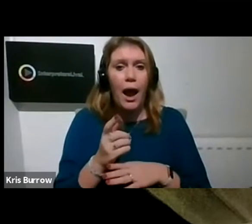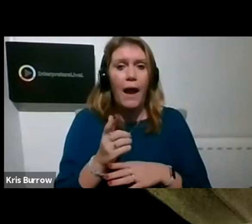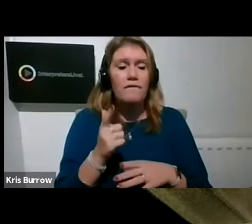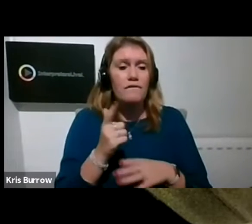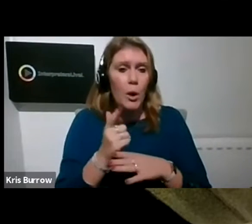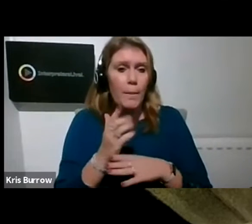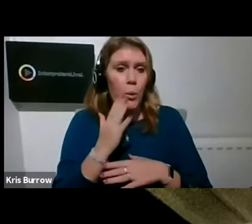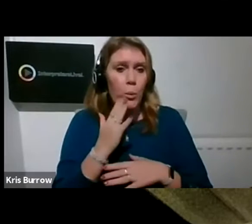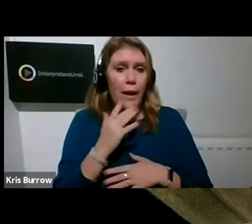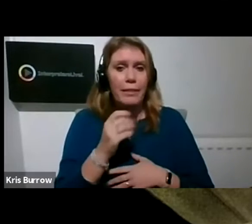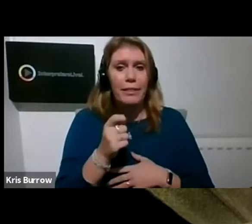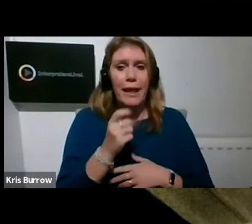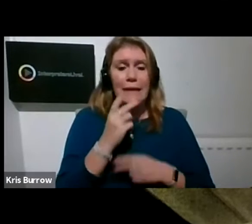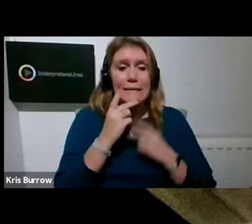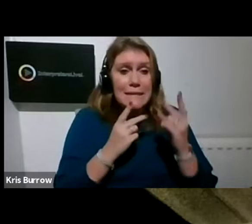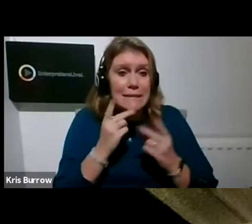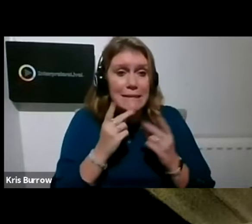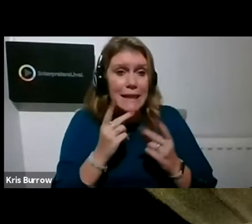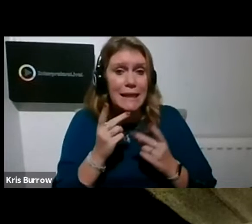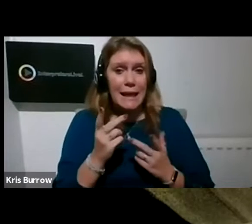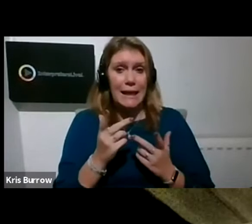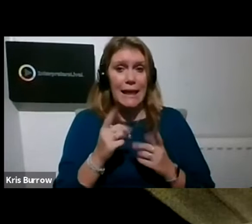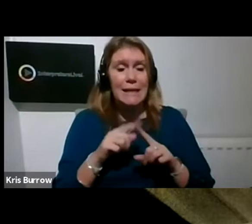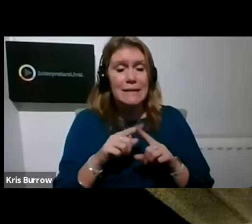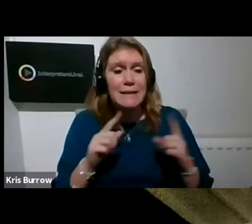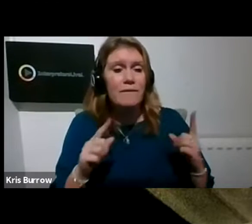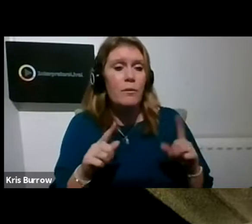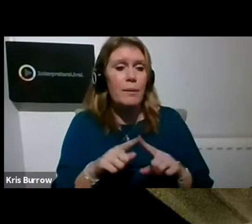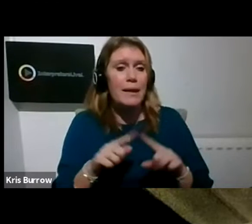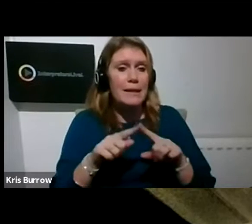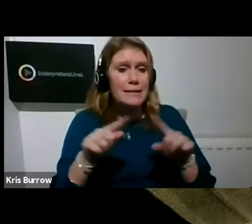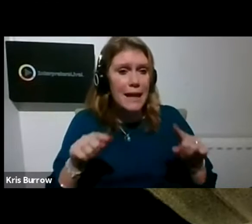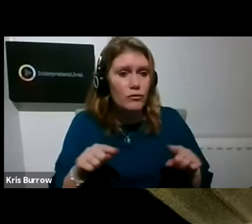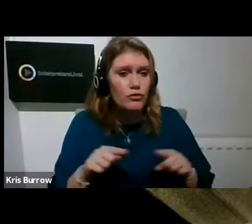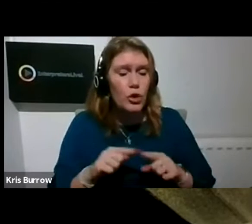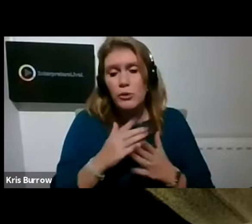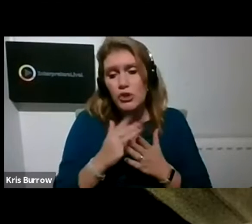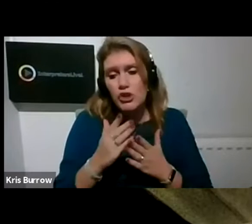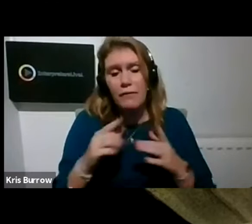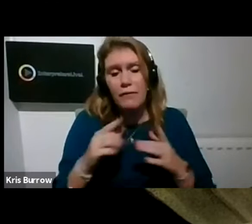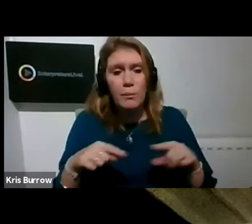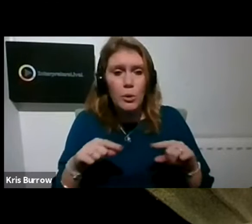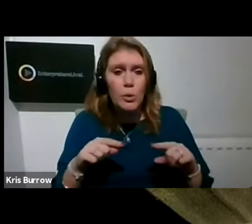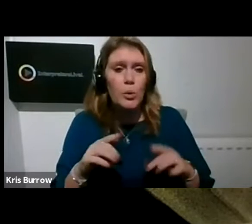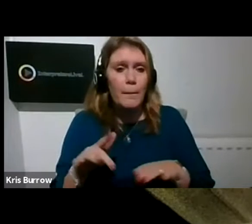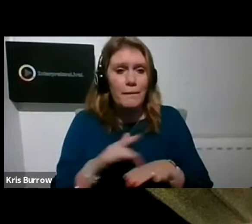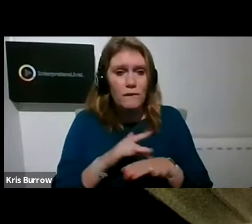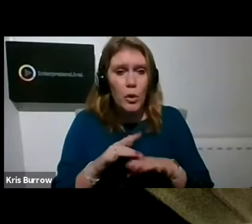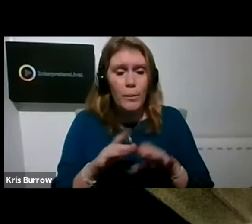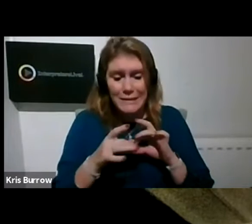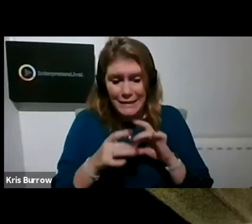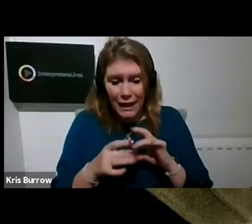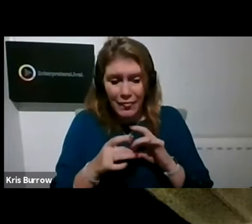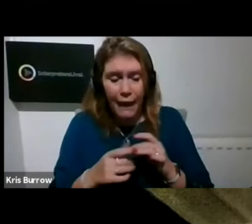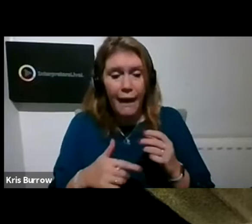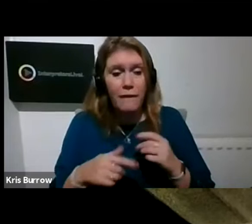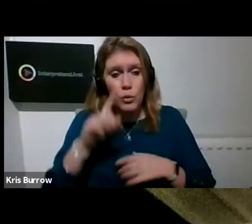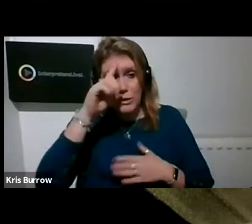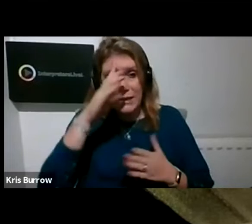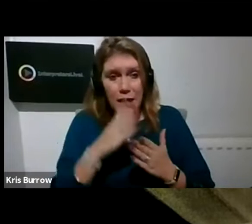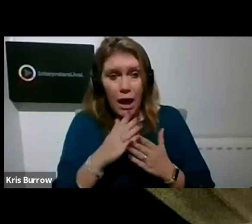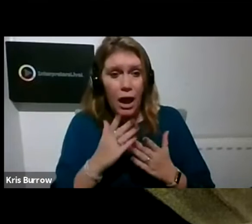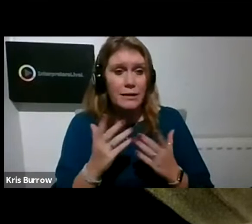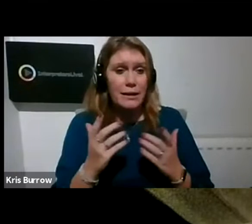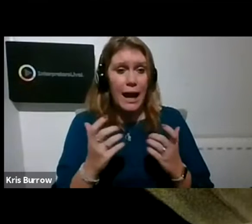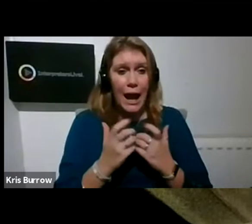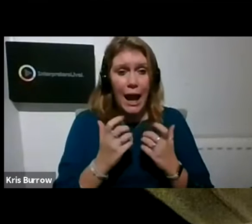instruments, is a little bit different from just being in the same room sharing a musical performance together. If you film something, if you decide how to frame someone